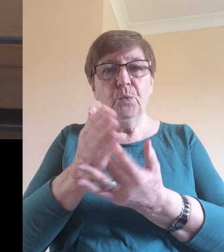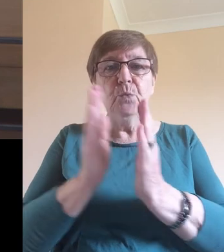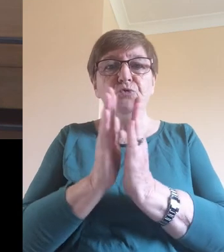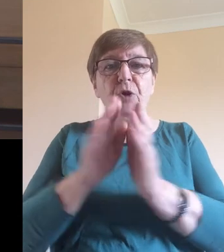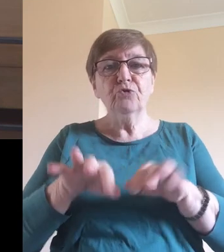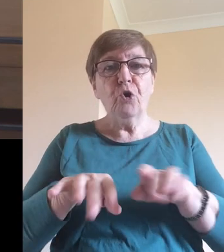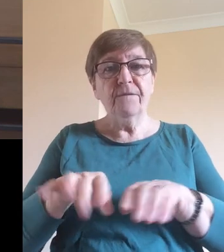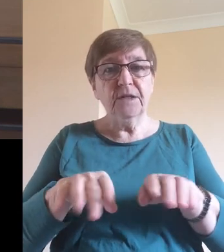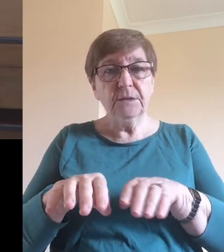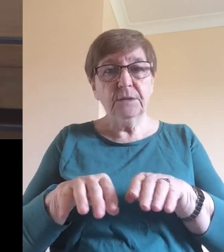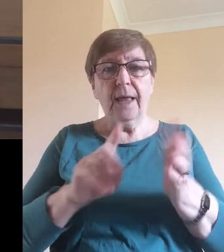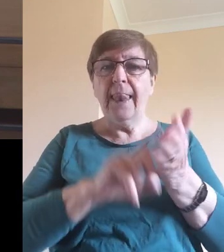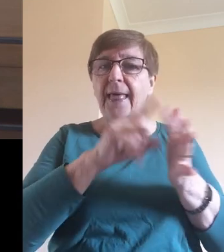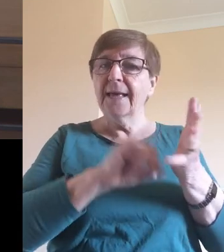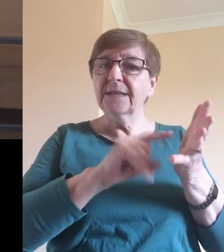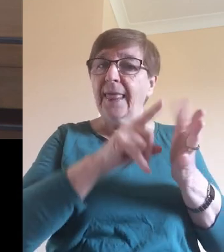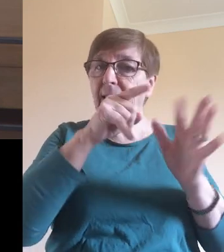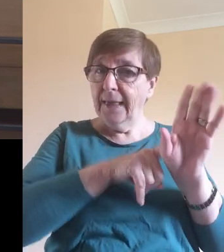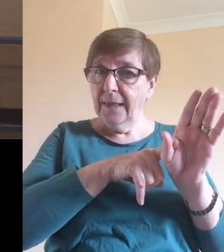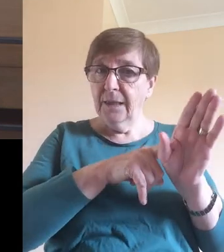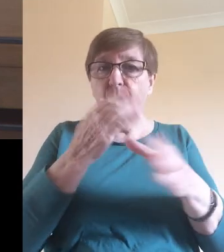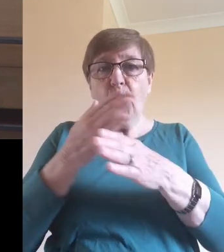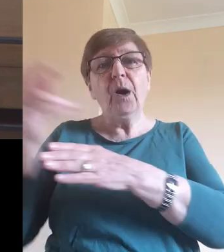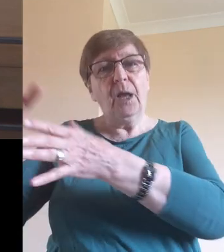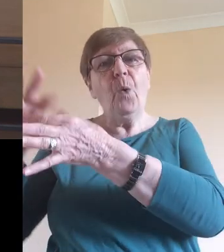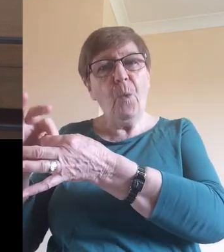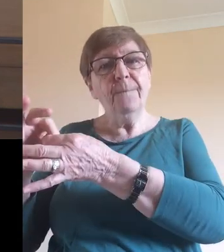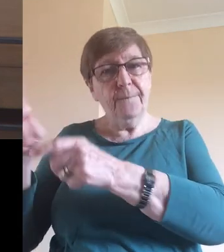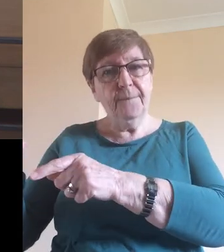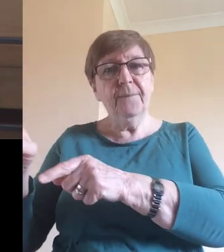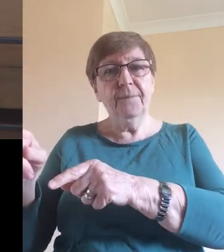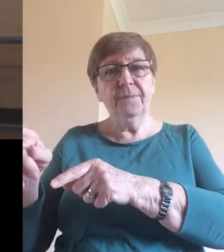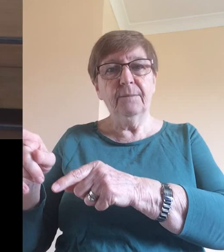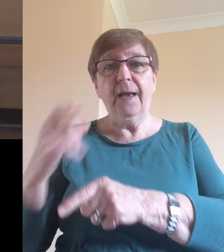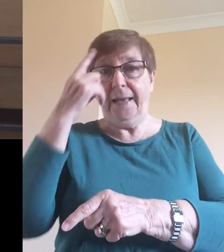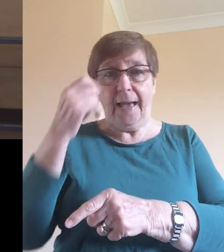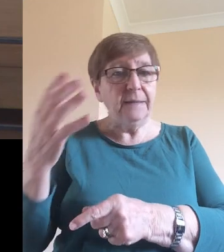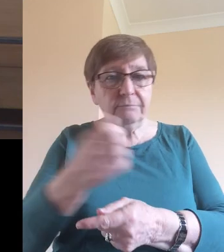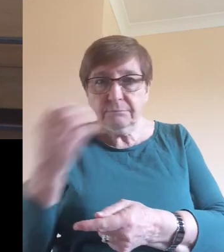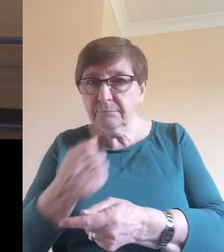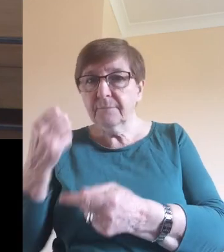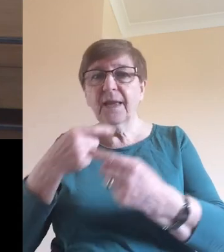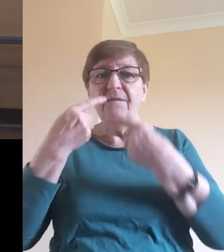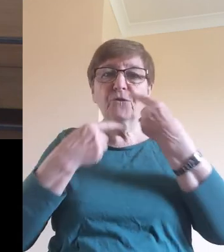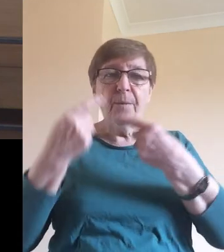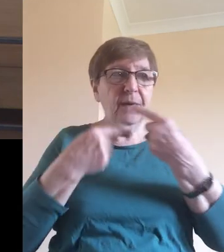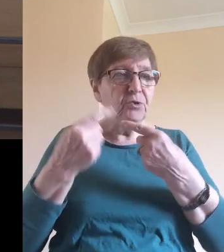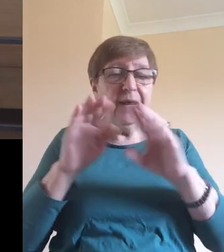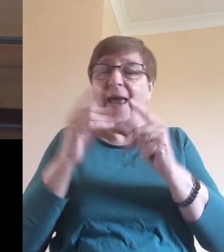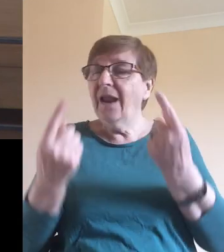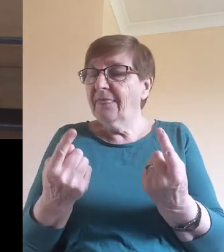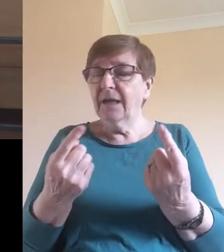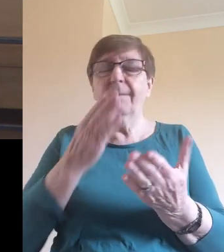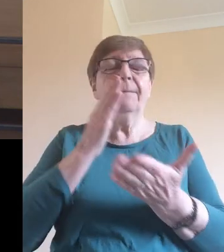office. Although Leslie's working at home, she is still working and collecting information. So anything at all, please